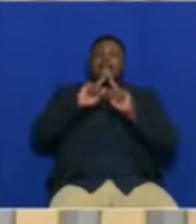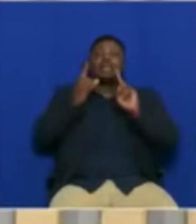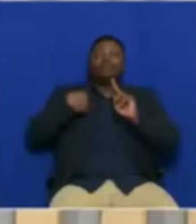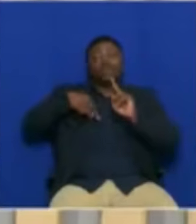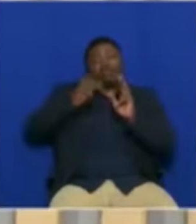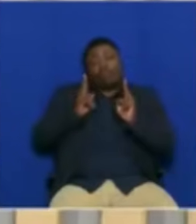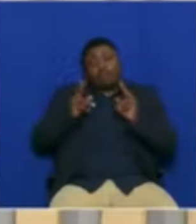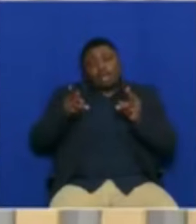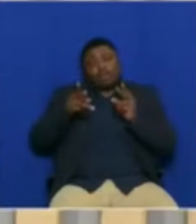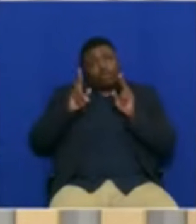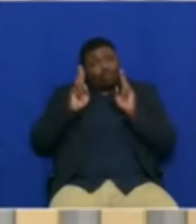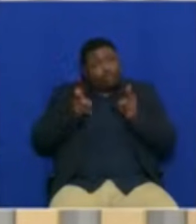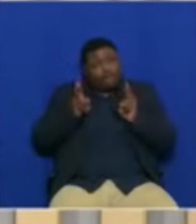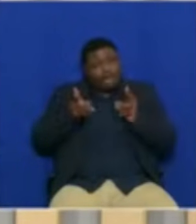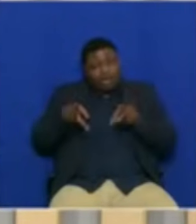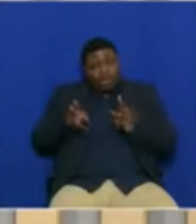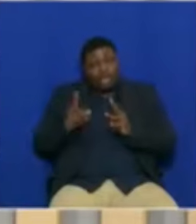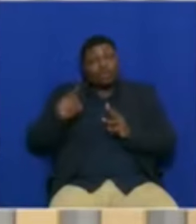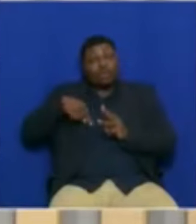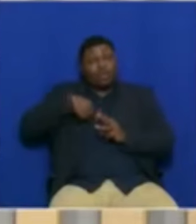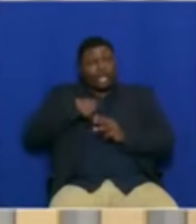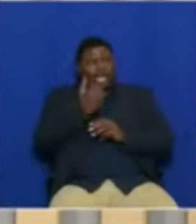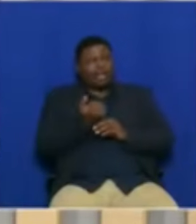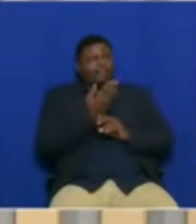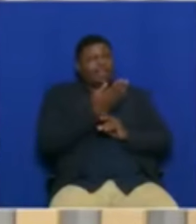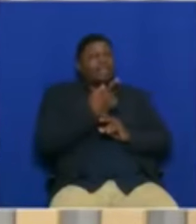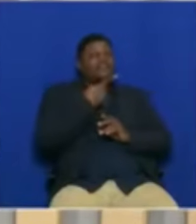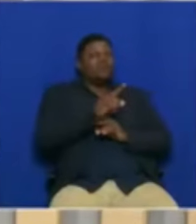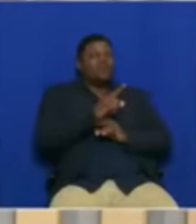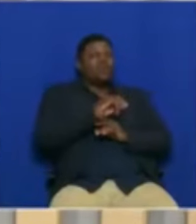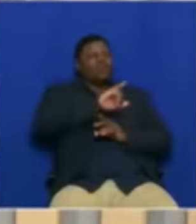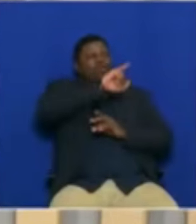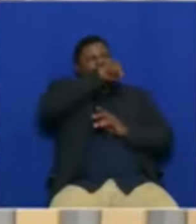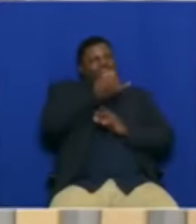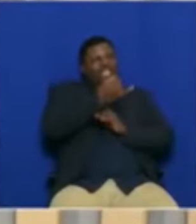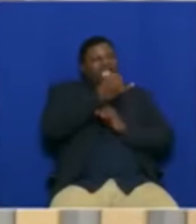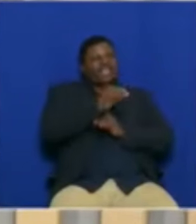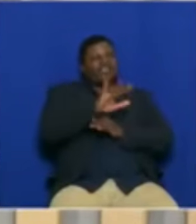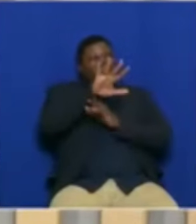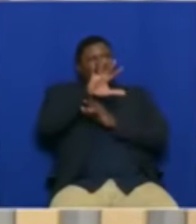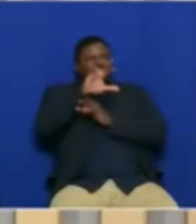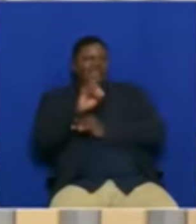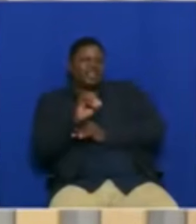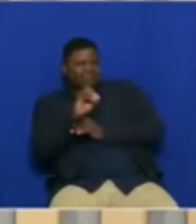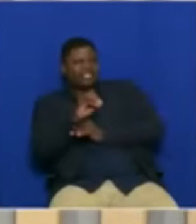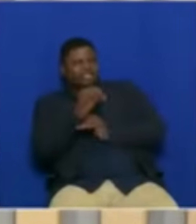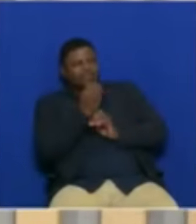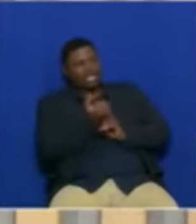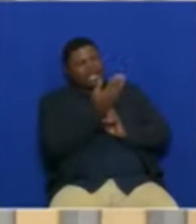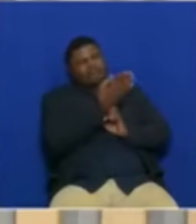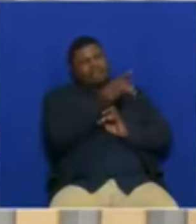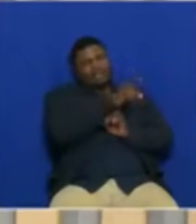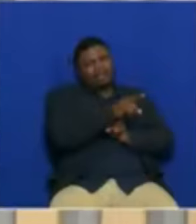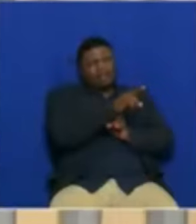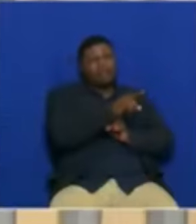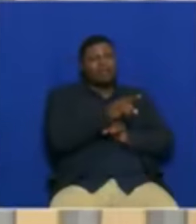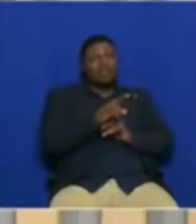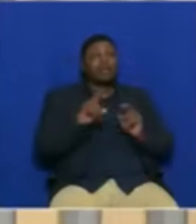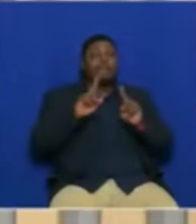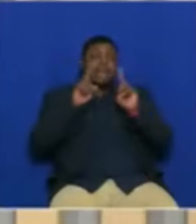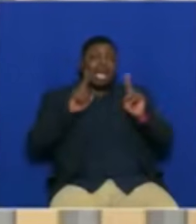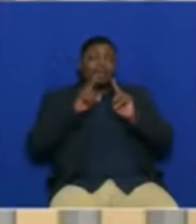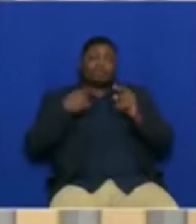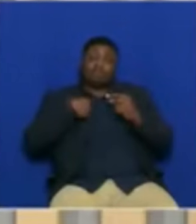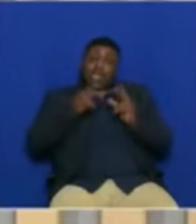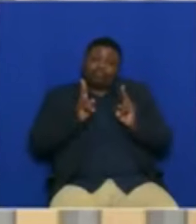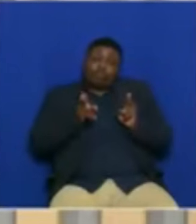as I've known, or the operations that I've been involved in myself, is that the J50 that we